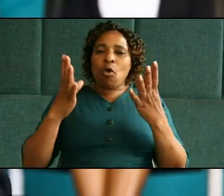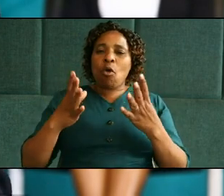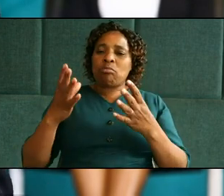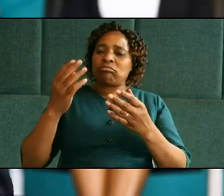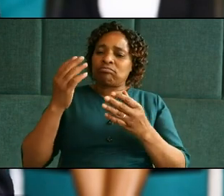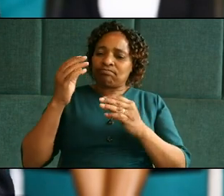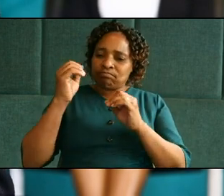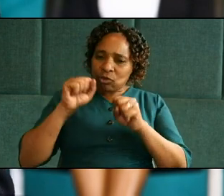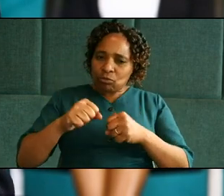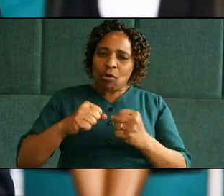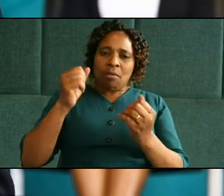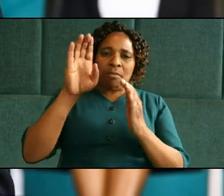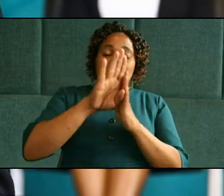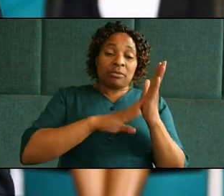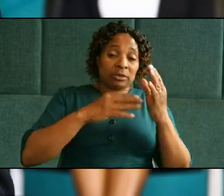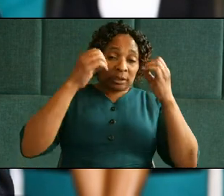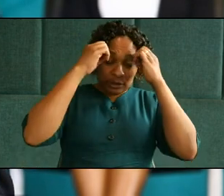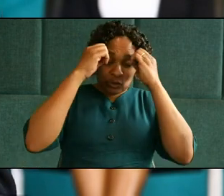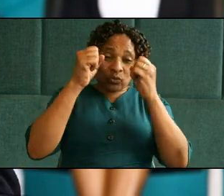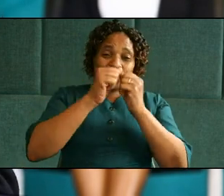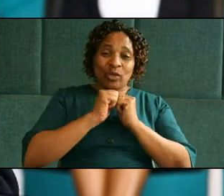Bible studies together.